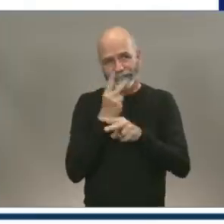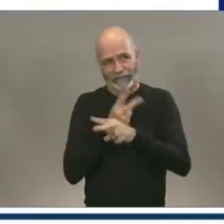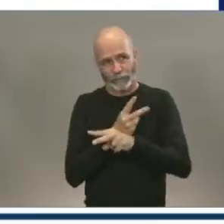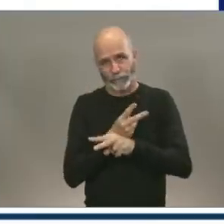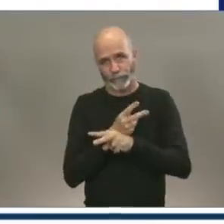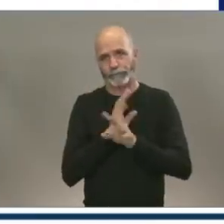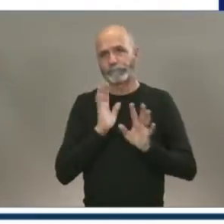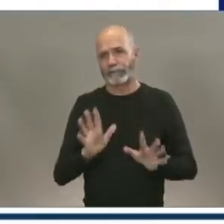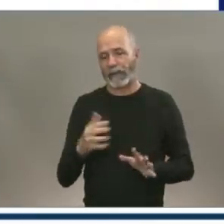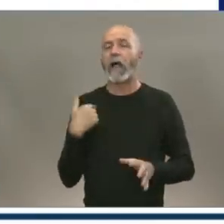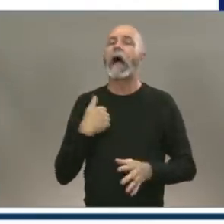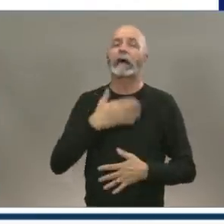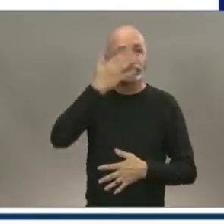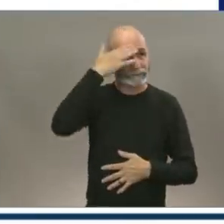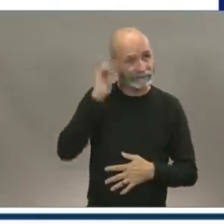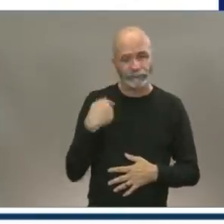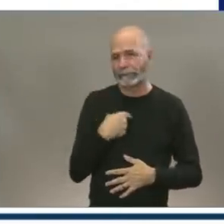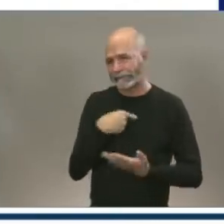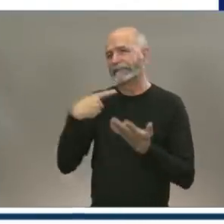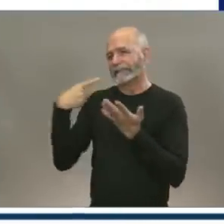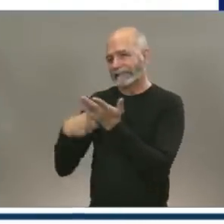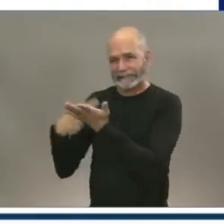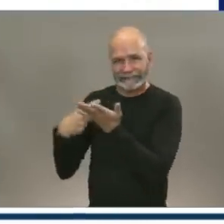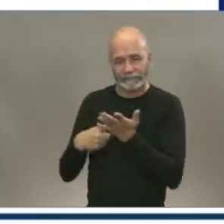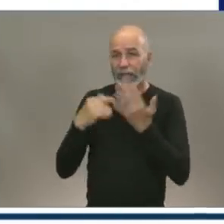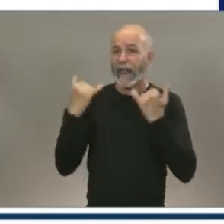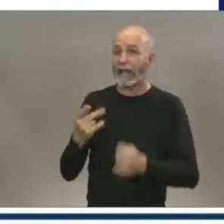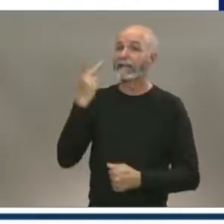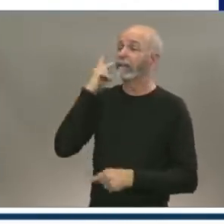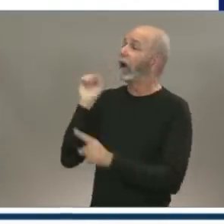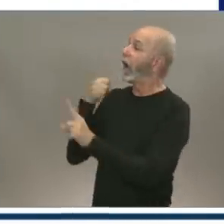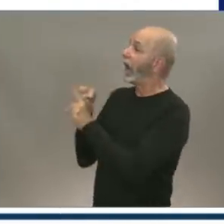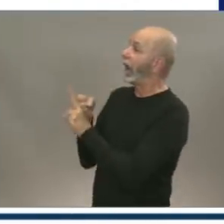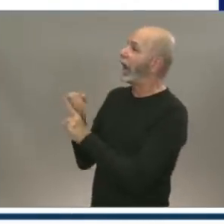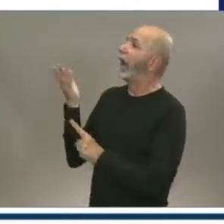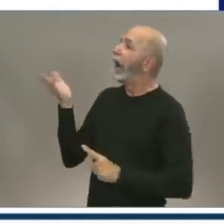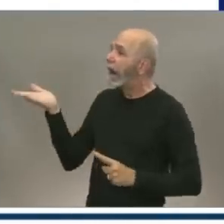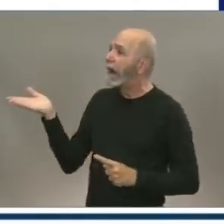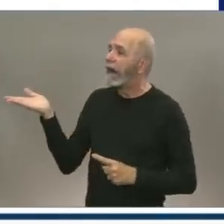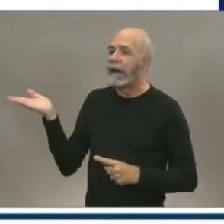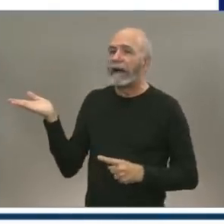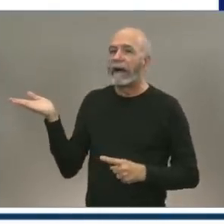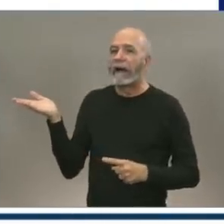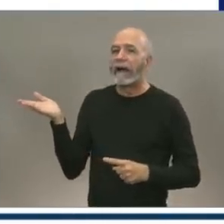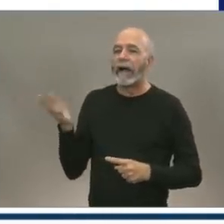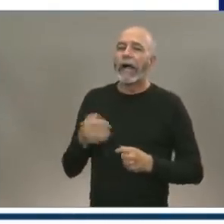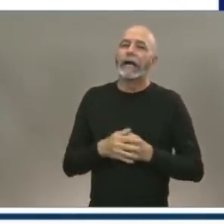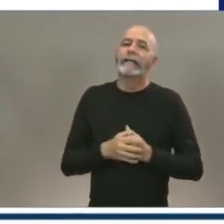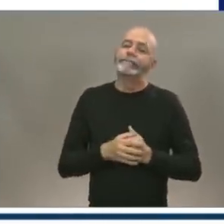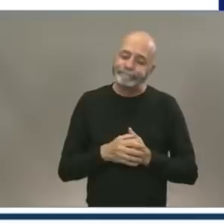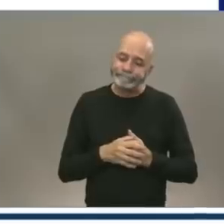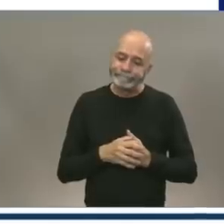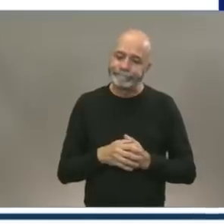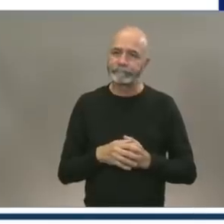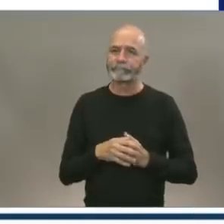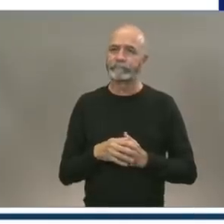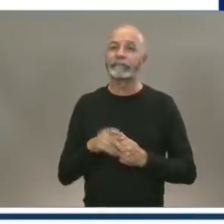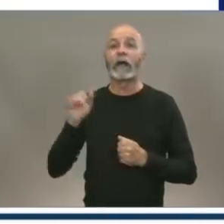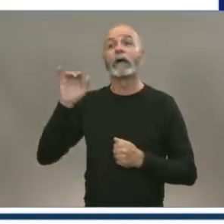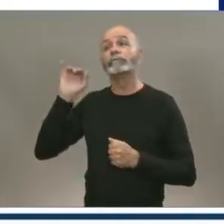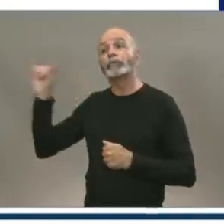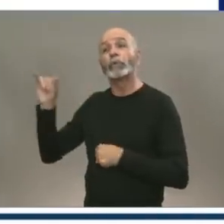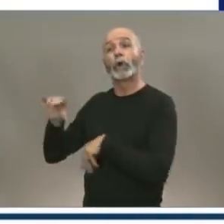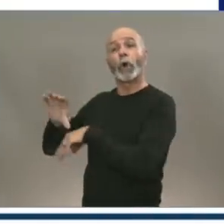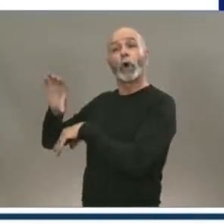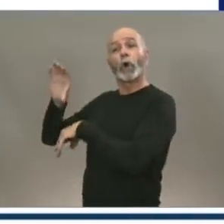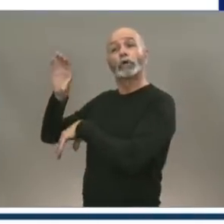what we've seen to date is the regular services. The